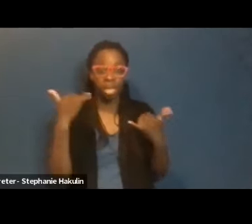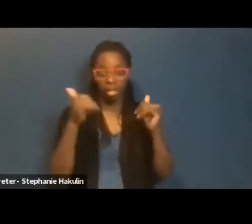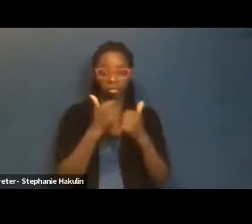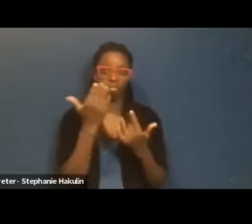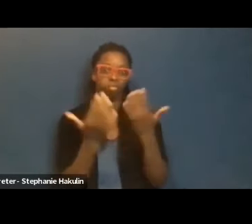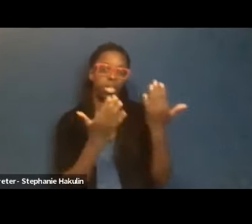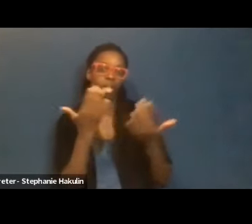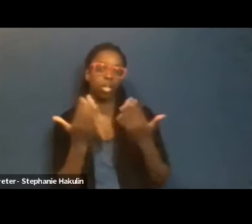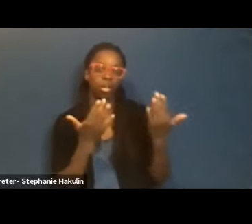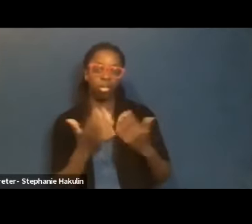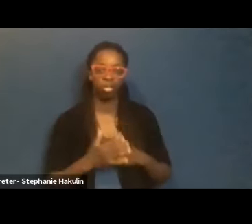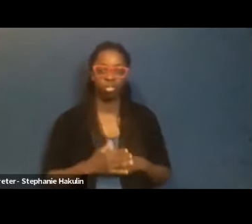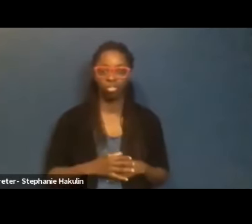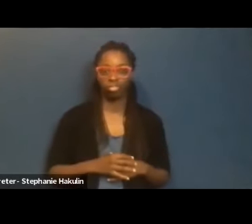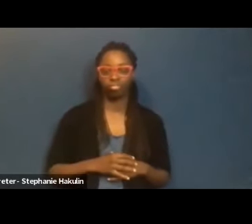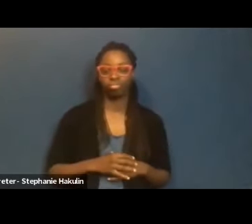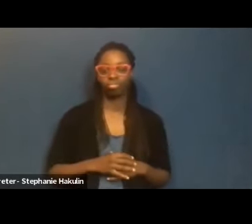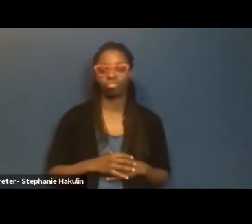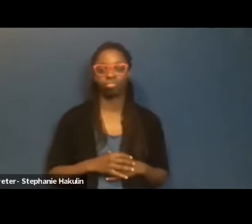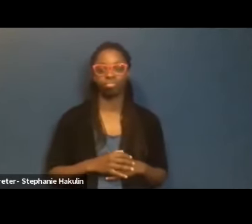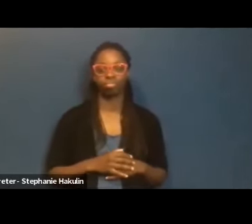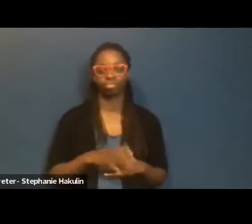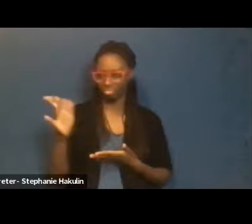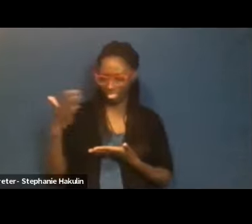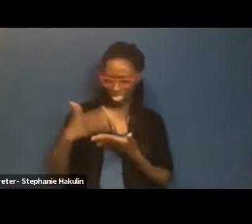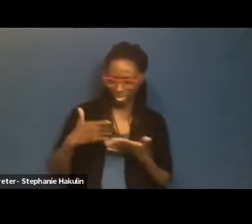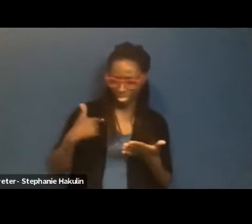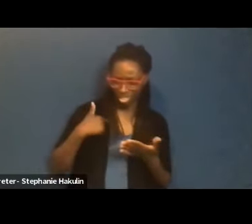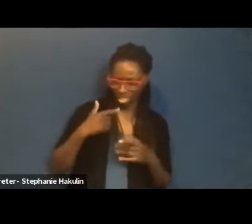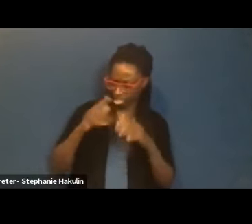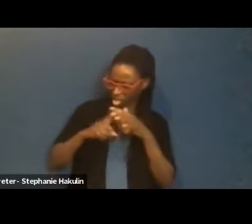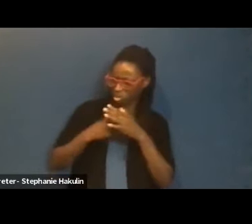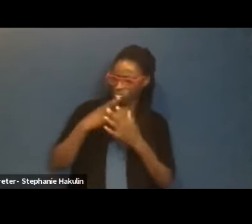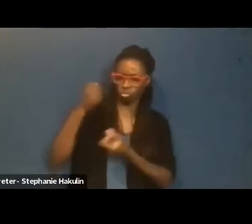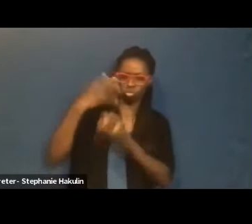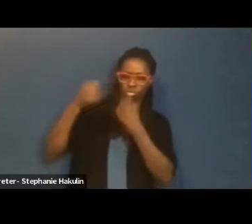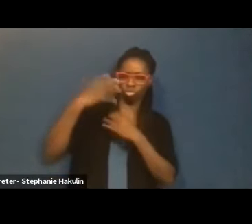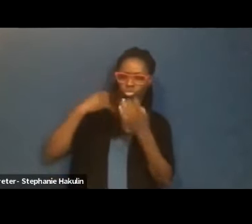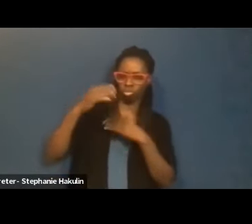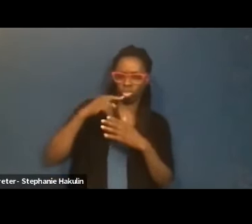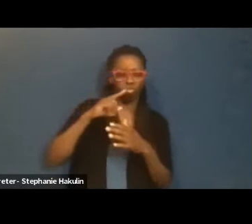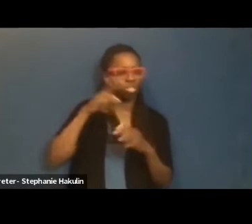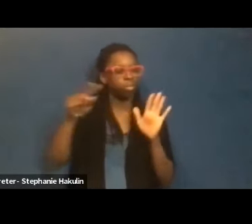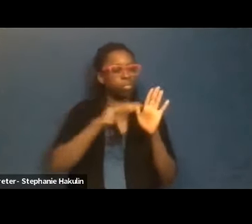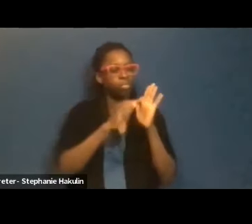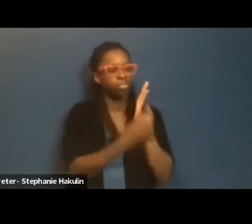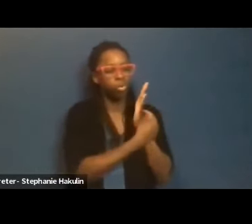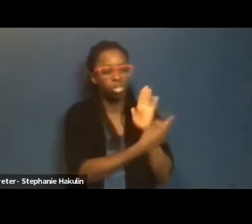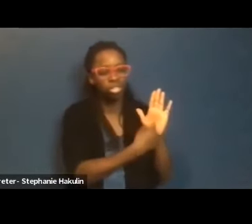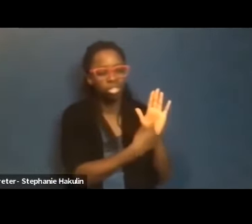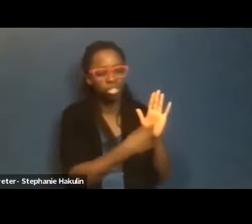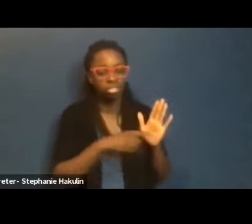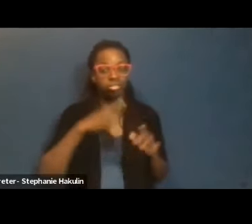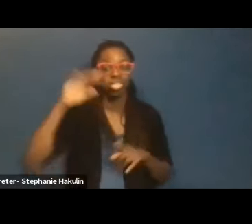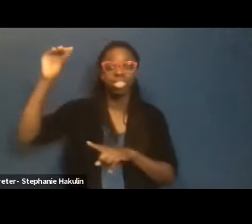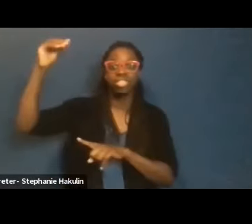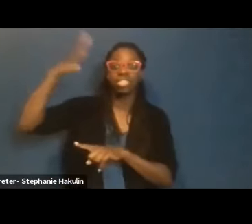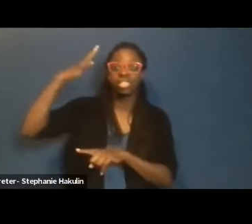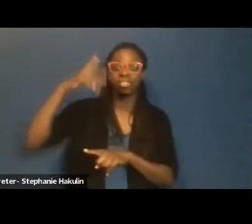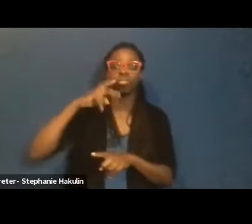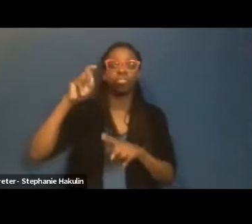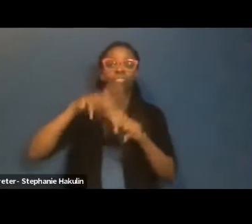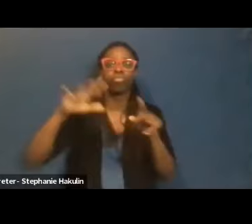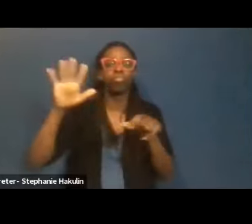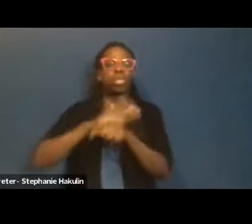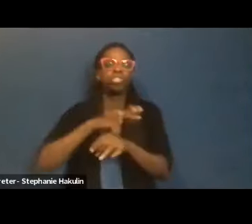flames, starts distracting me with metaphors, says the sun's beauty can't be put into words, though I smile, because I